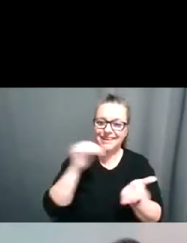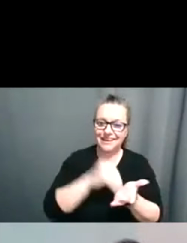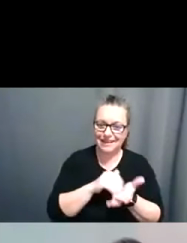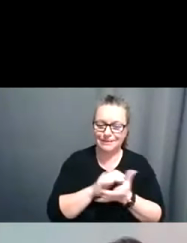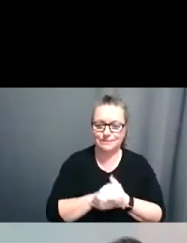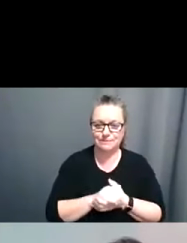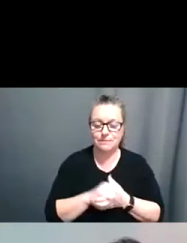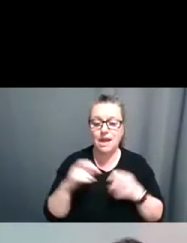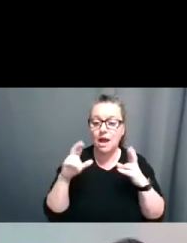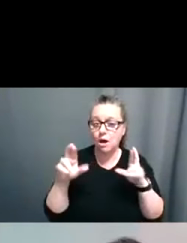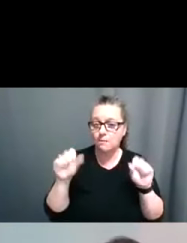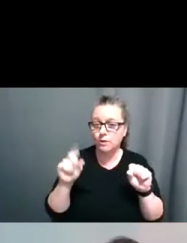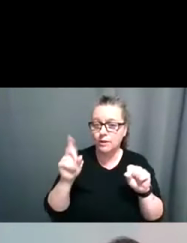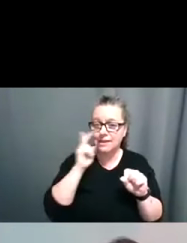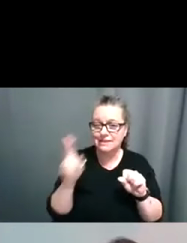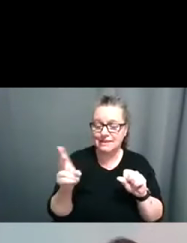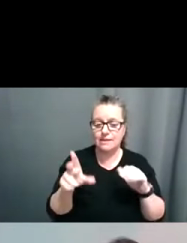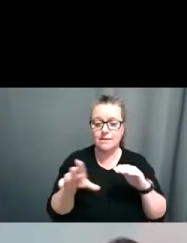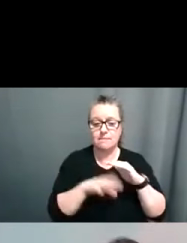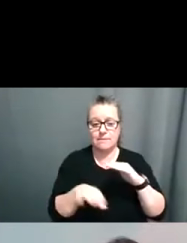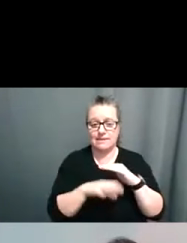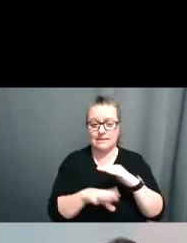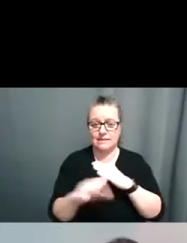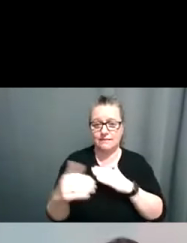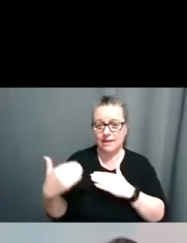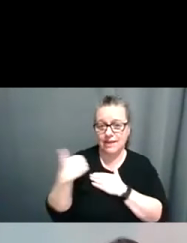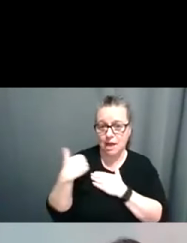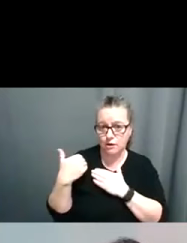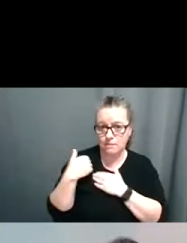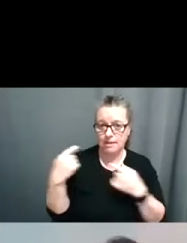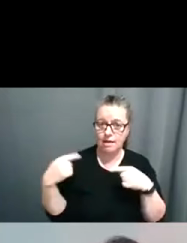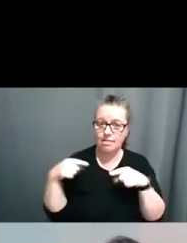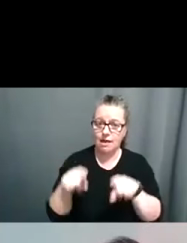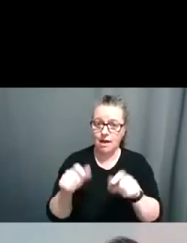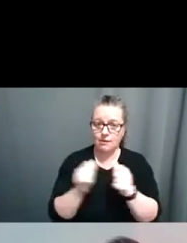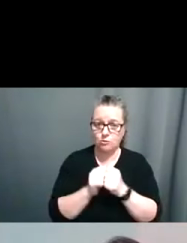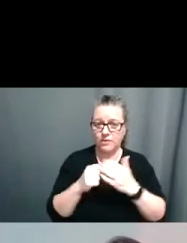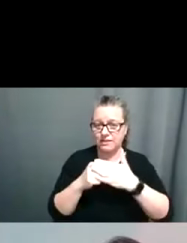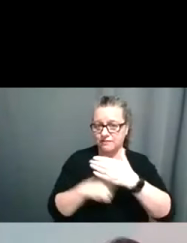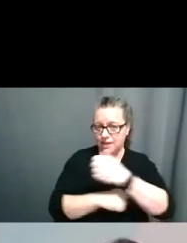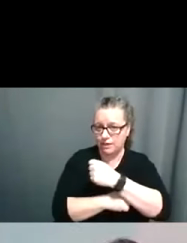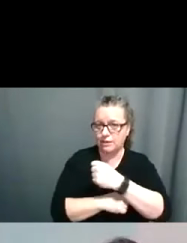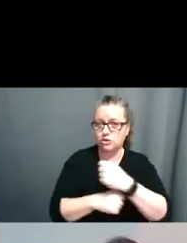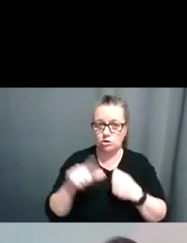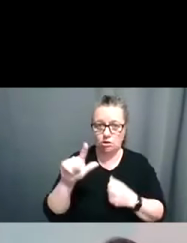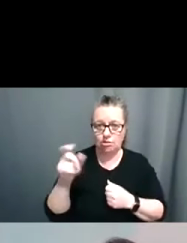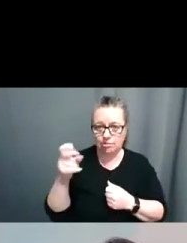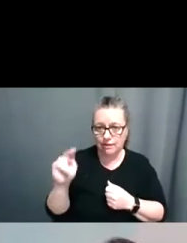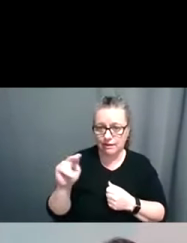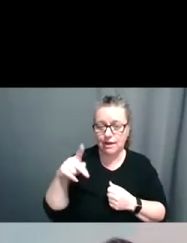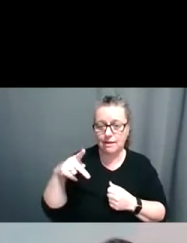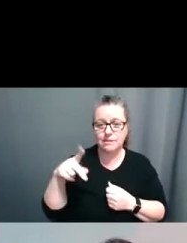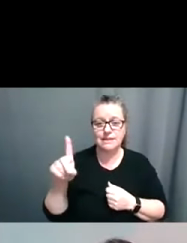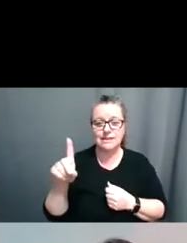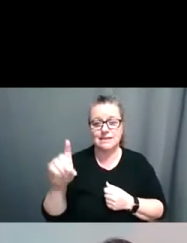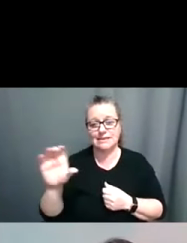I hope that you can see the very basics of accountability align with this foundational aspect of lean and PDCA.